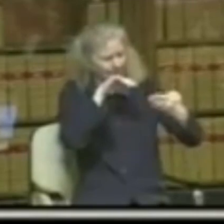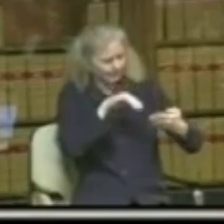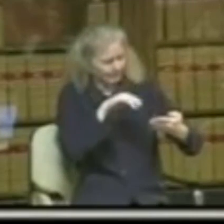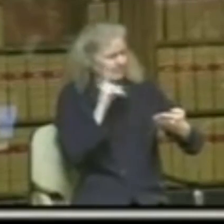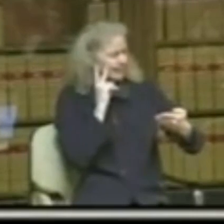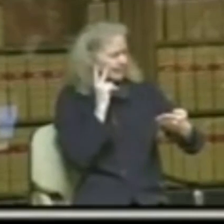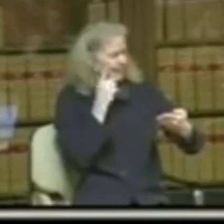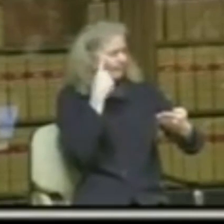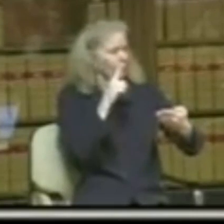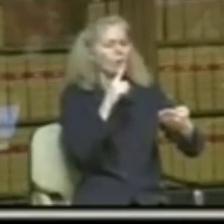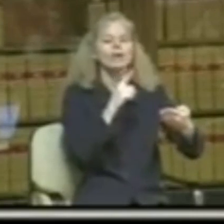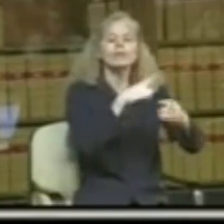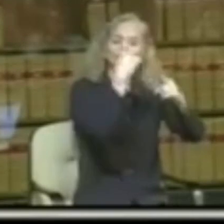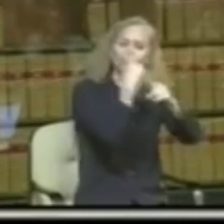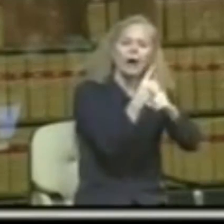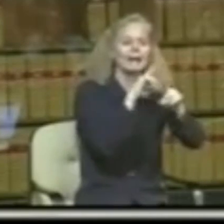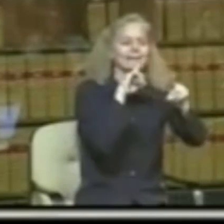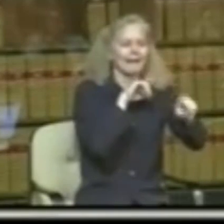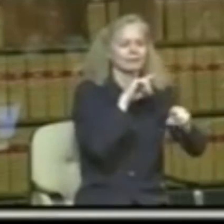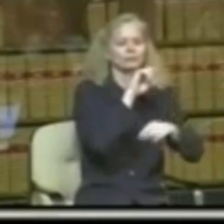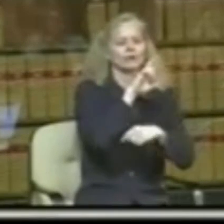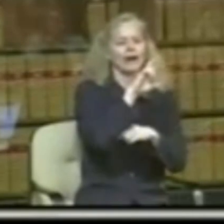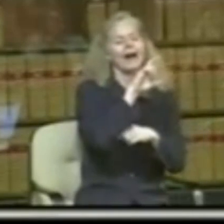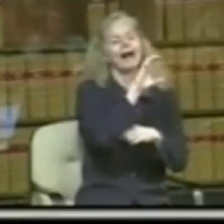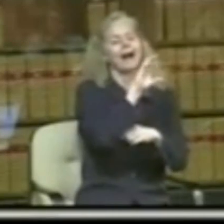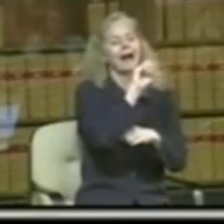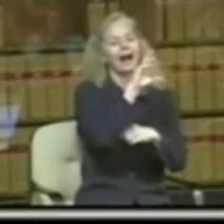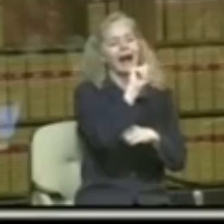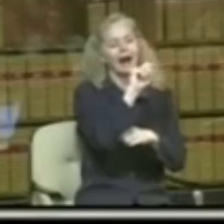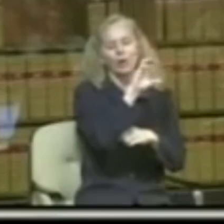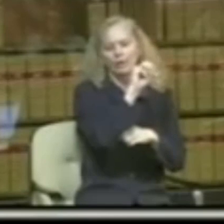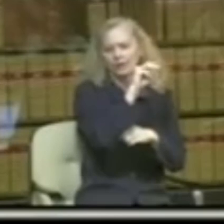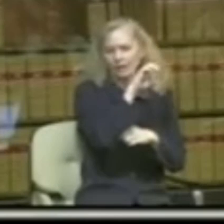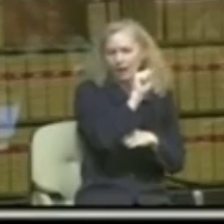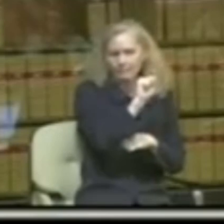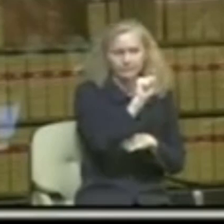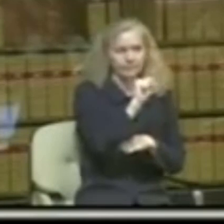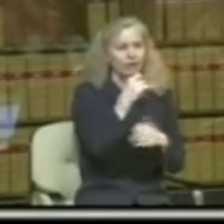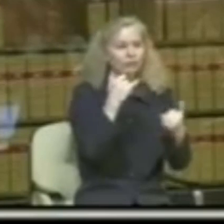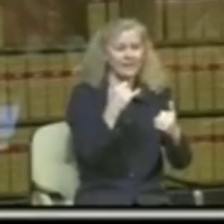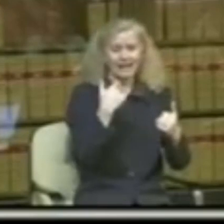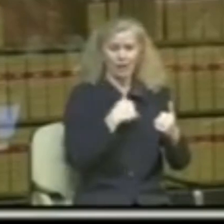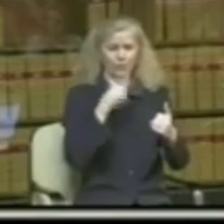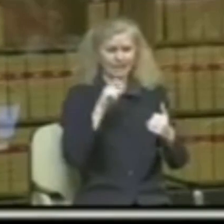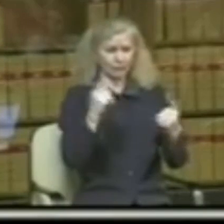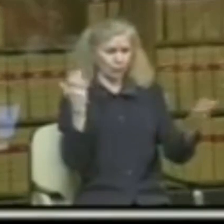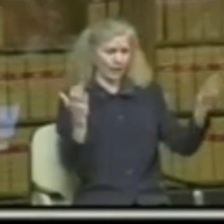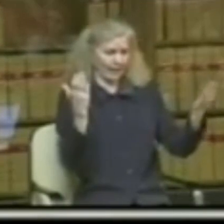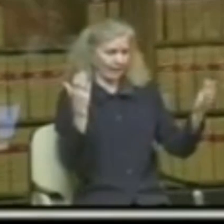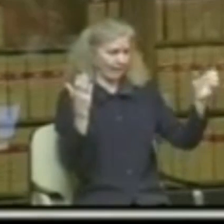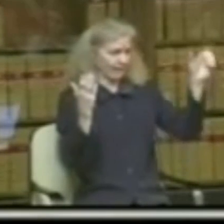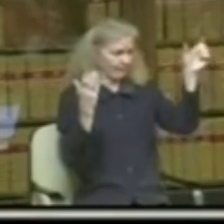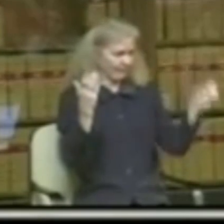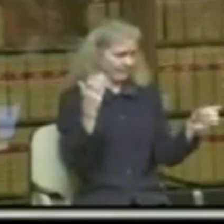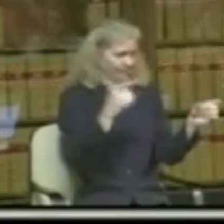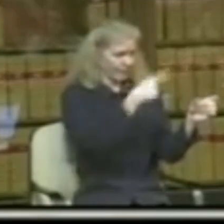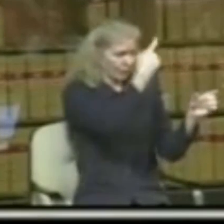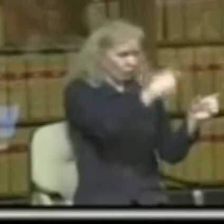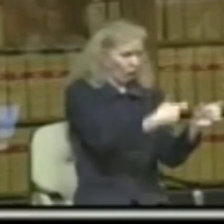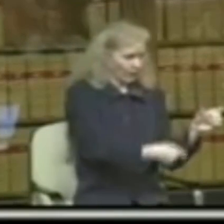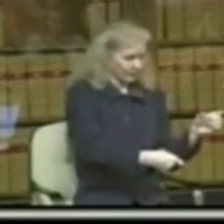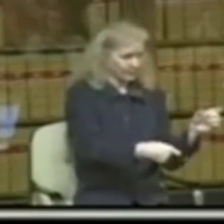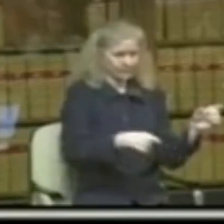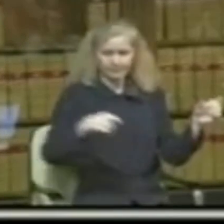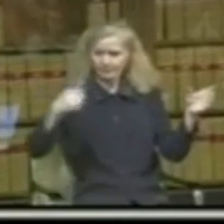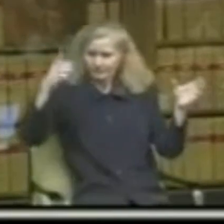calls for an evaluation of the effects of standardized testing as currently mandated, a cost-benefit analysis, if you will. I believe it is